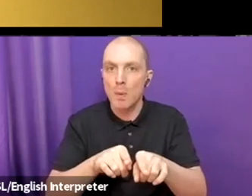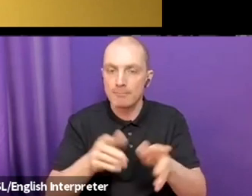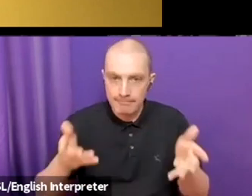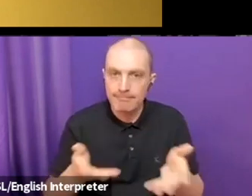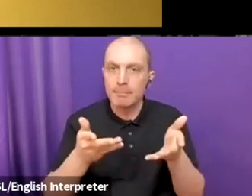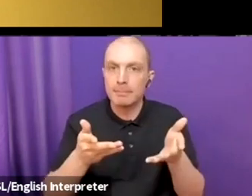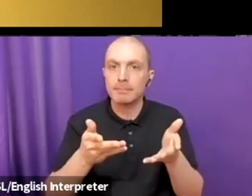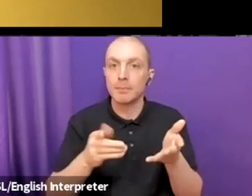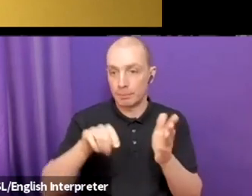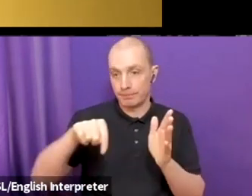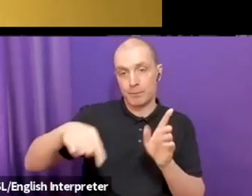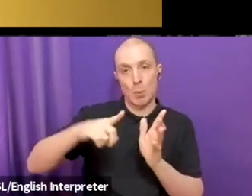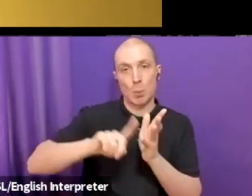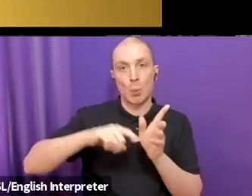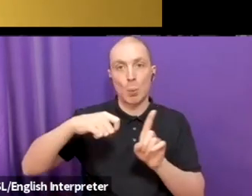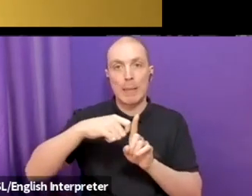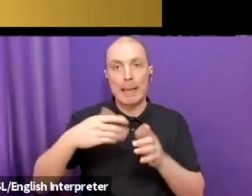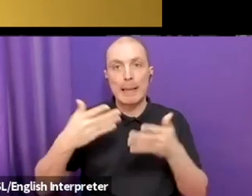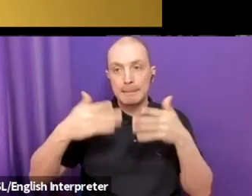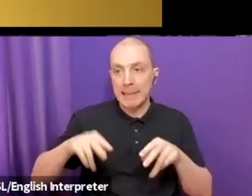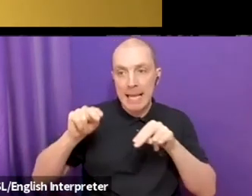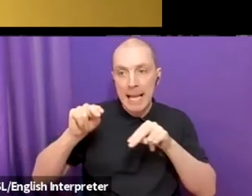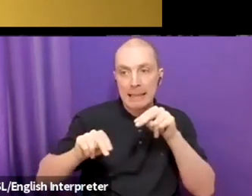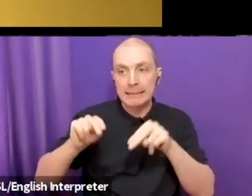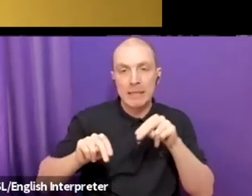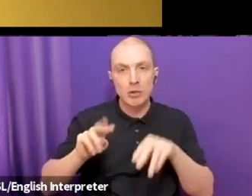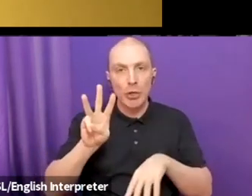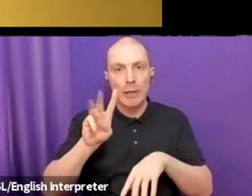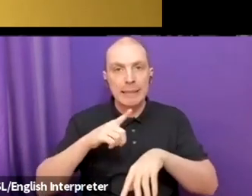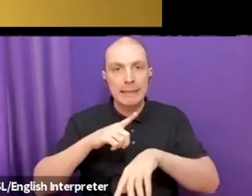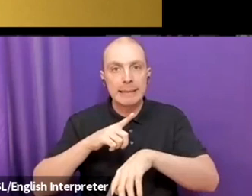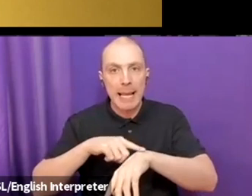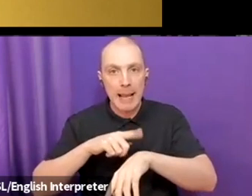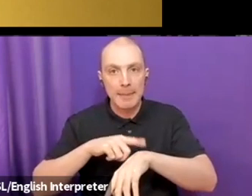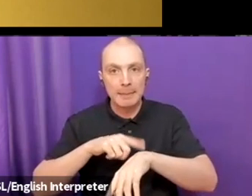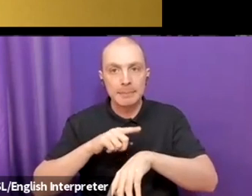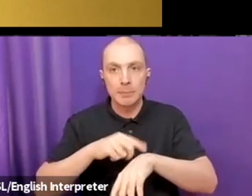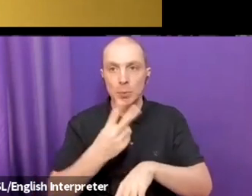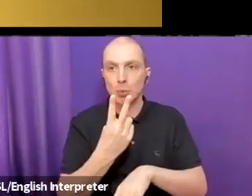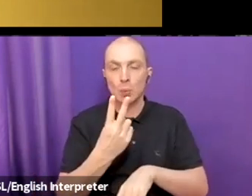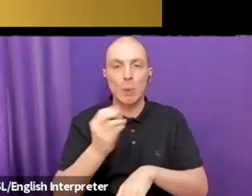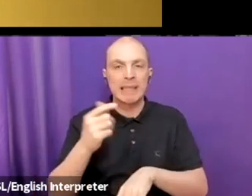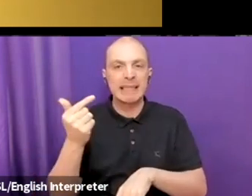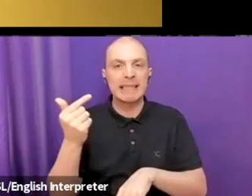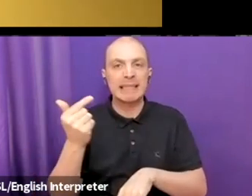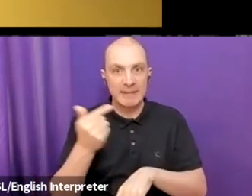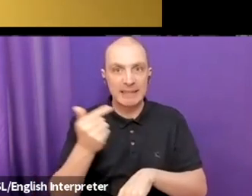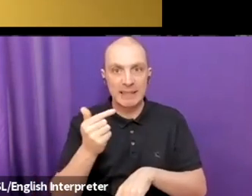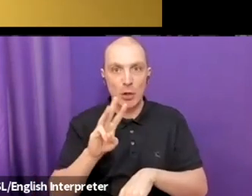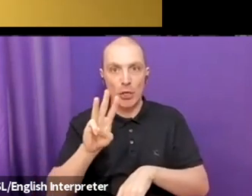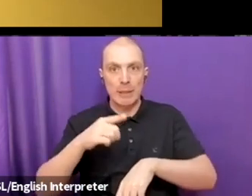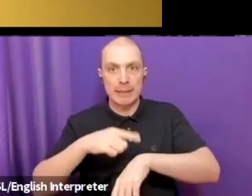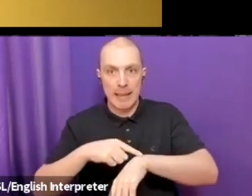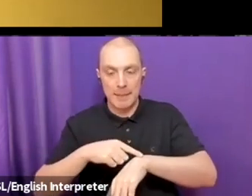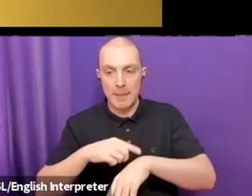the UK was assessed for the third time under the UPR in 2017, and we're currently preparing for the